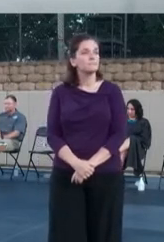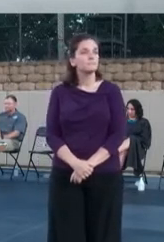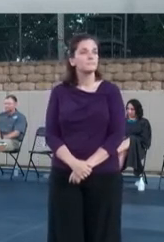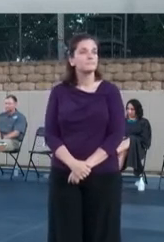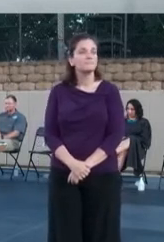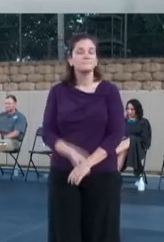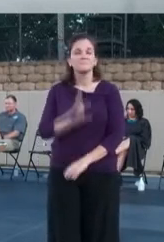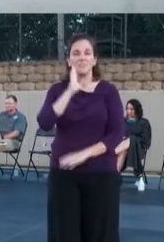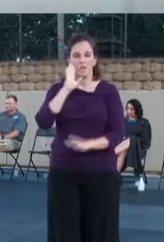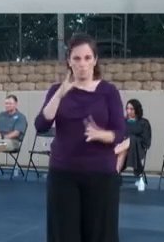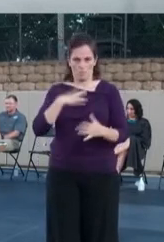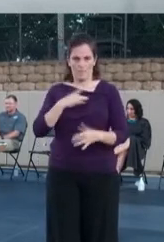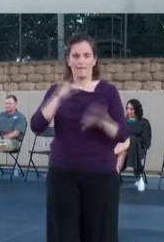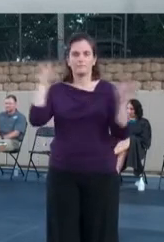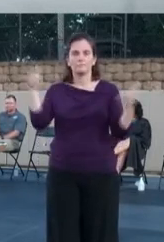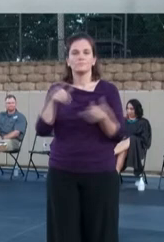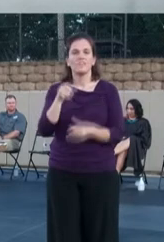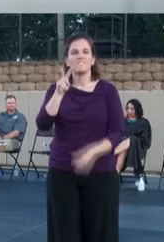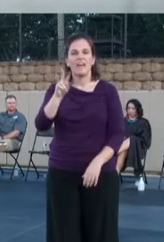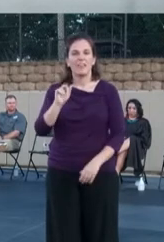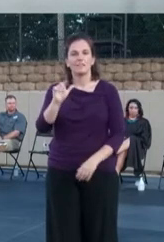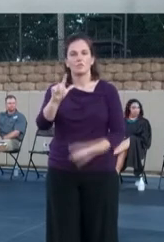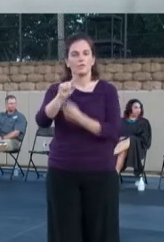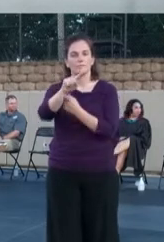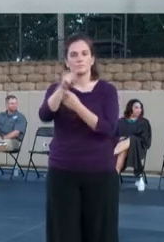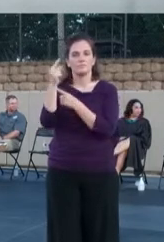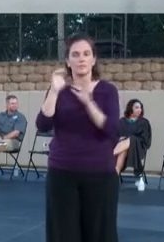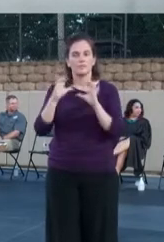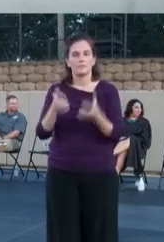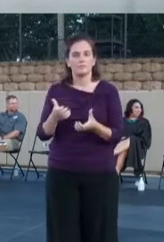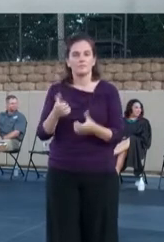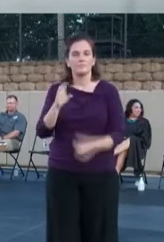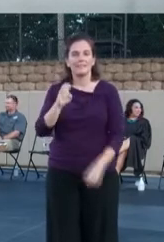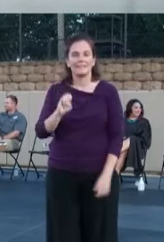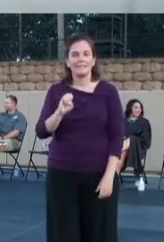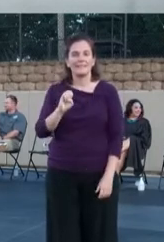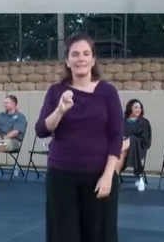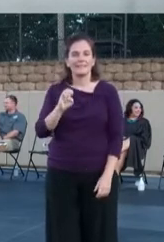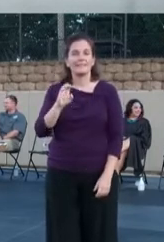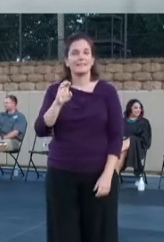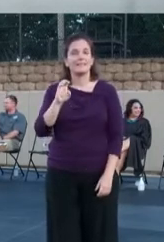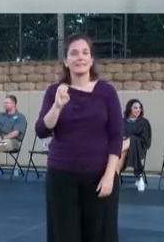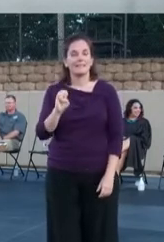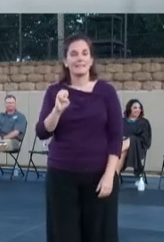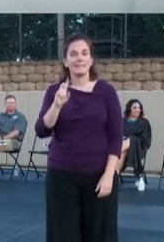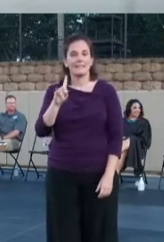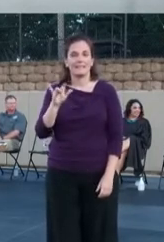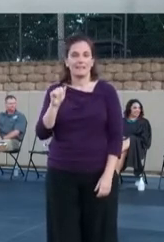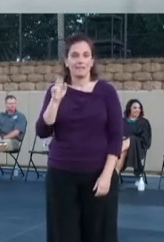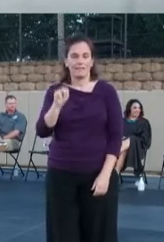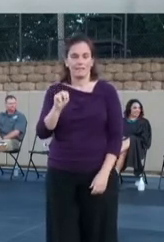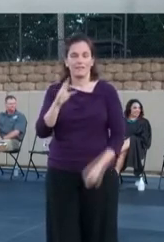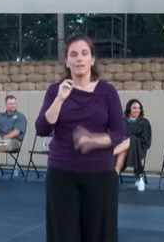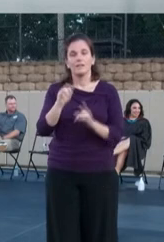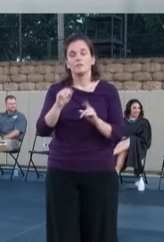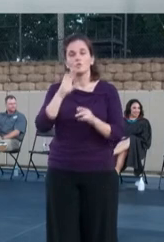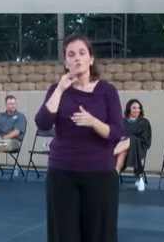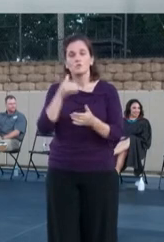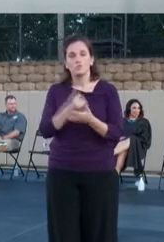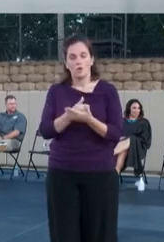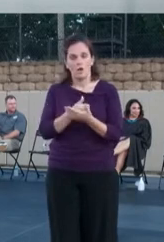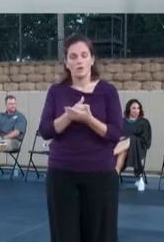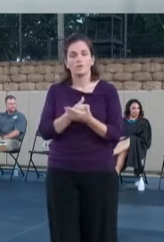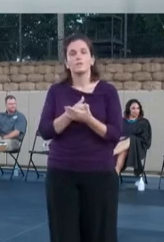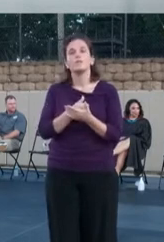I would like to introduce our valedictorian, Eden Van Spybrook. Eden is the daughter of Rebecca and David Van